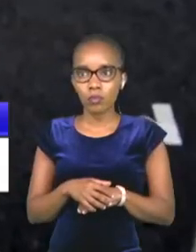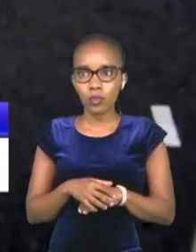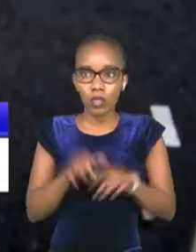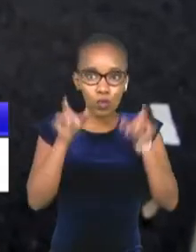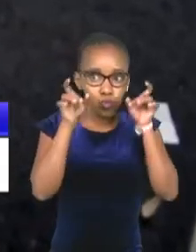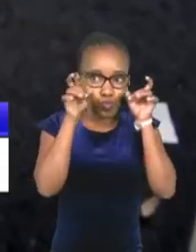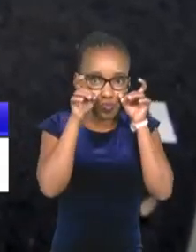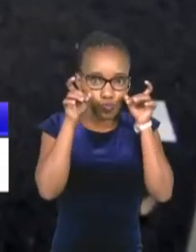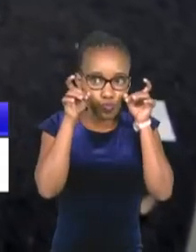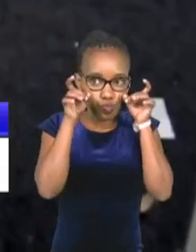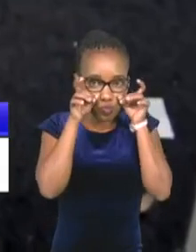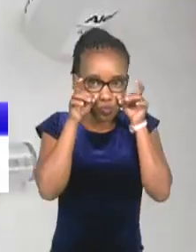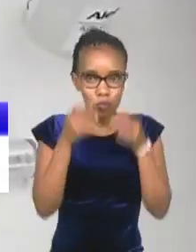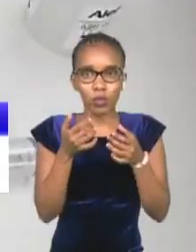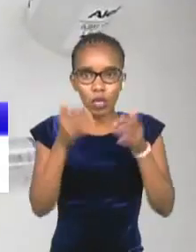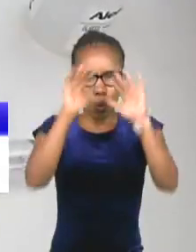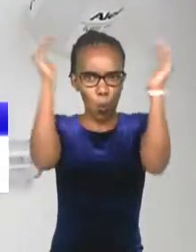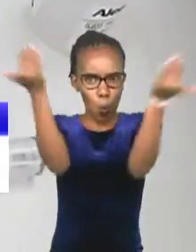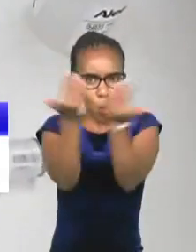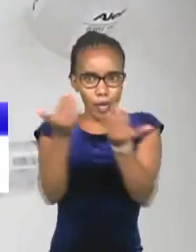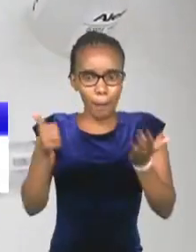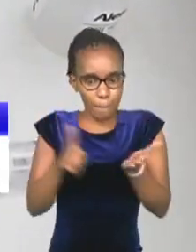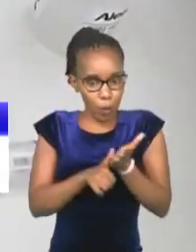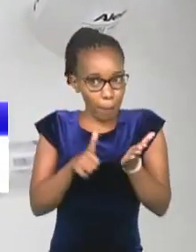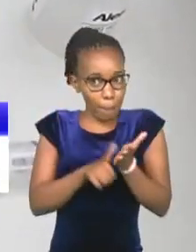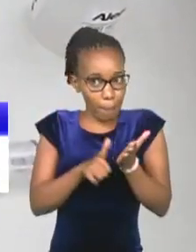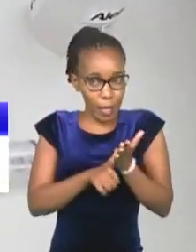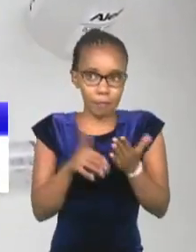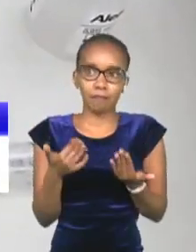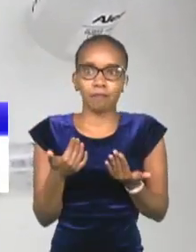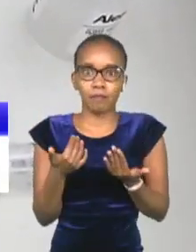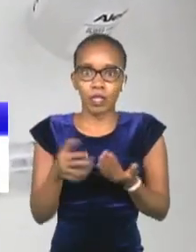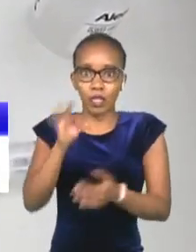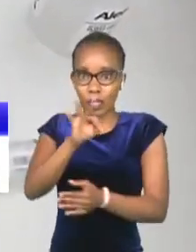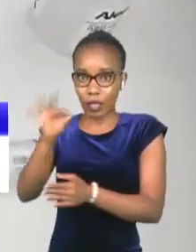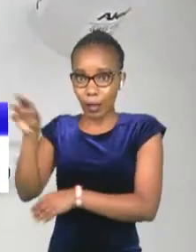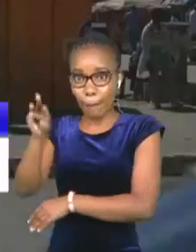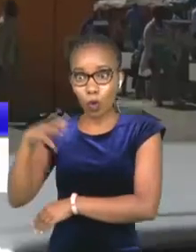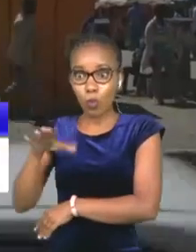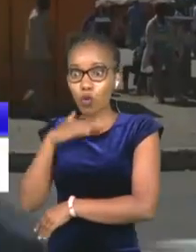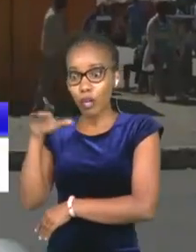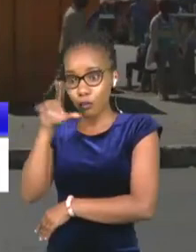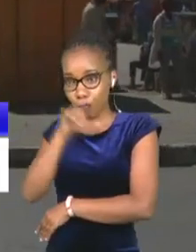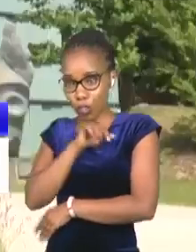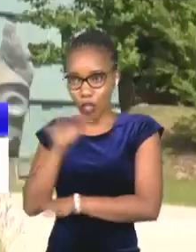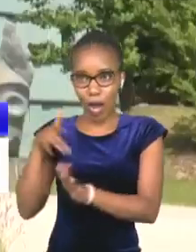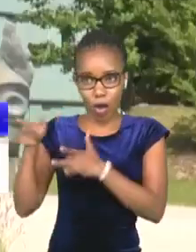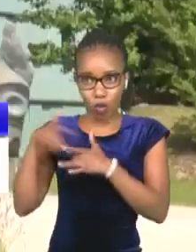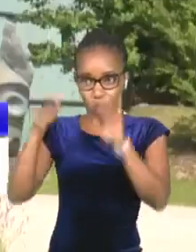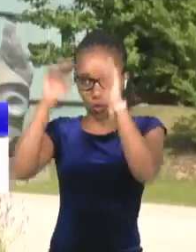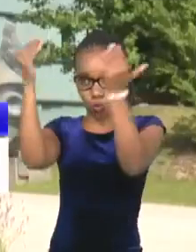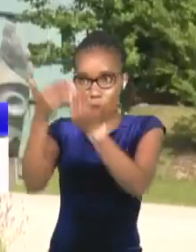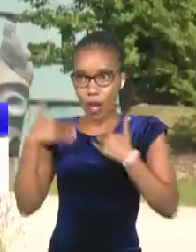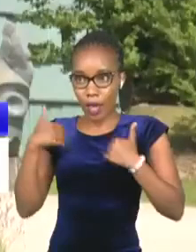HIV continues to be a major global public health issue, having claimed almost 33 million lives so far, according to the World